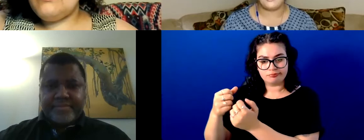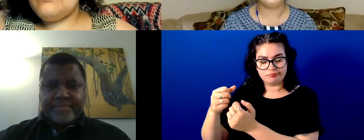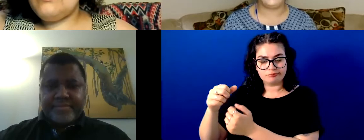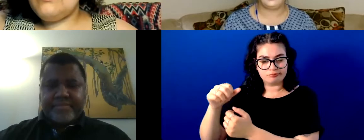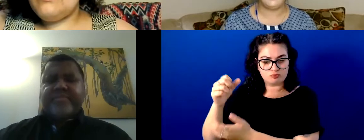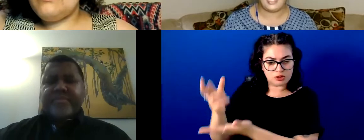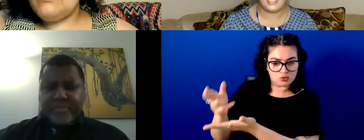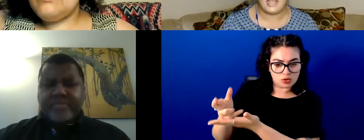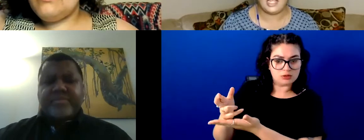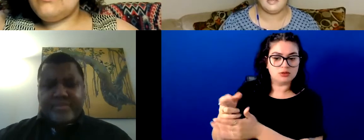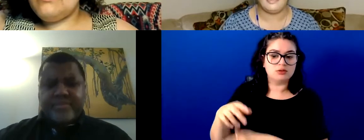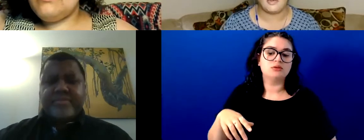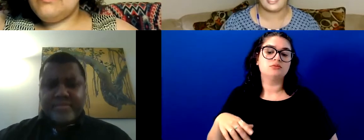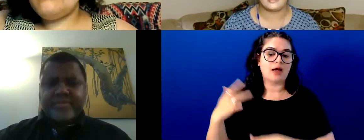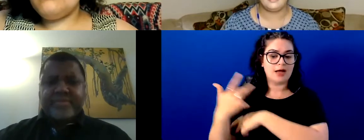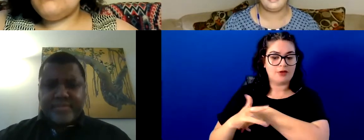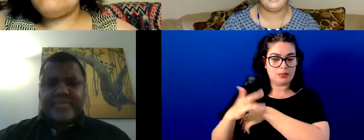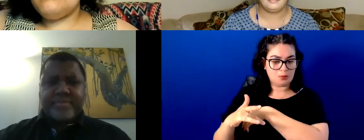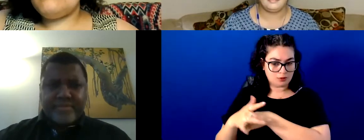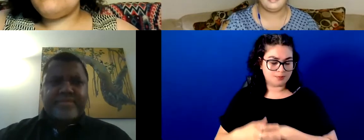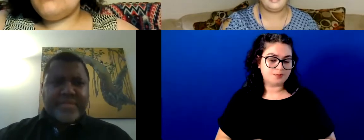sources of readily available for us.